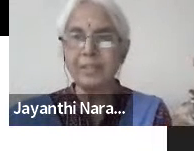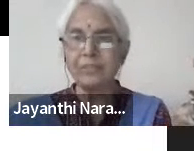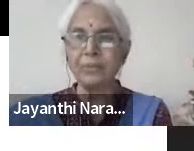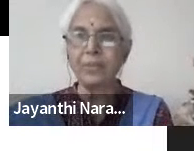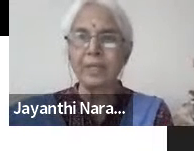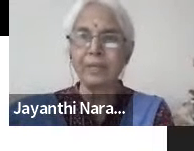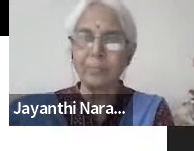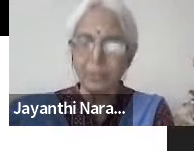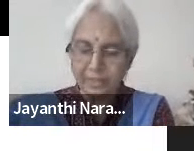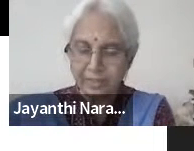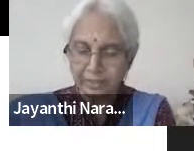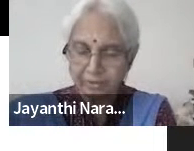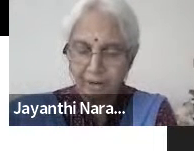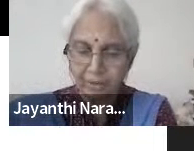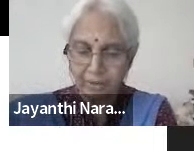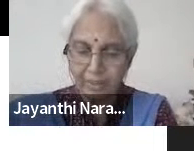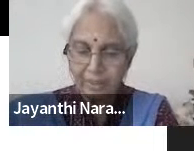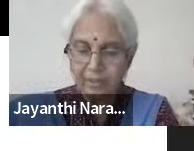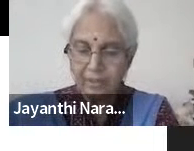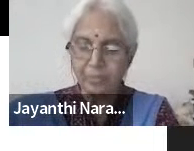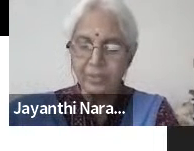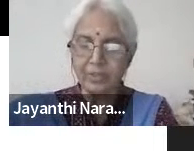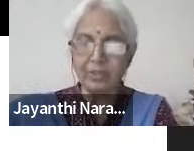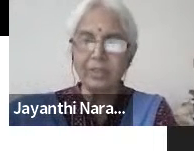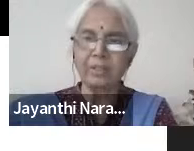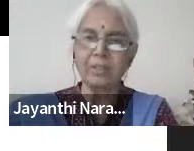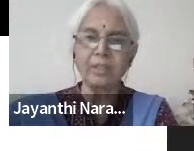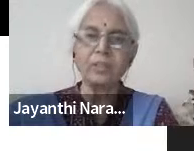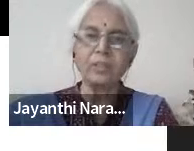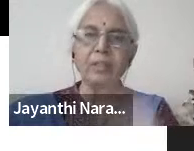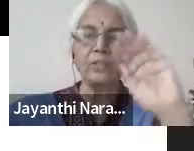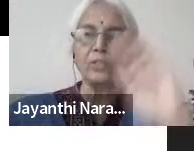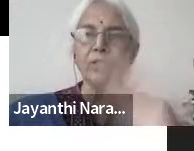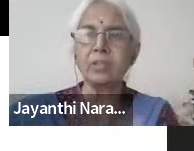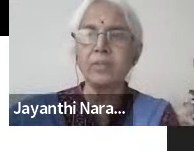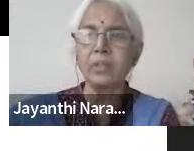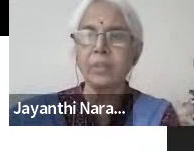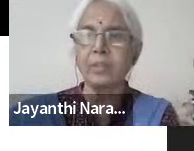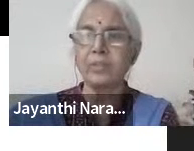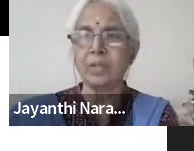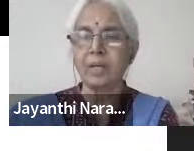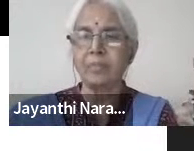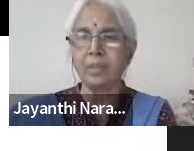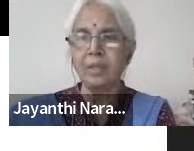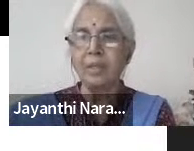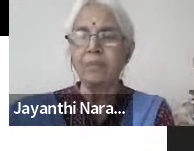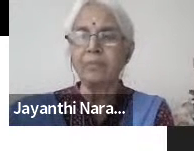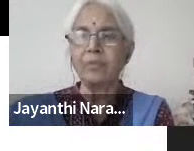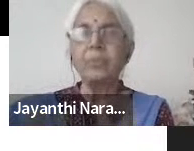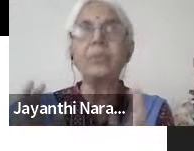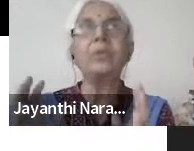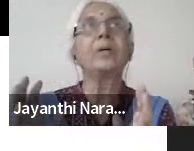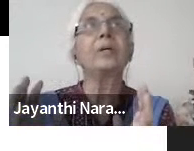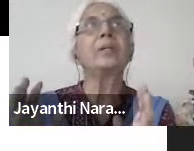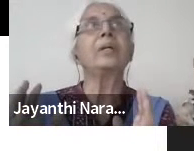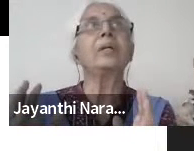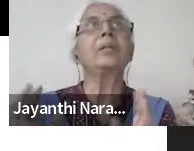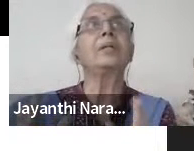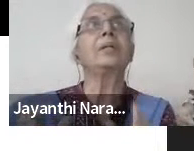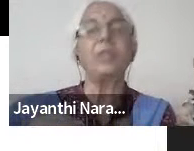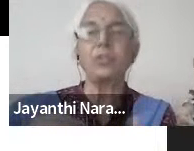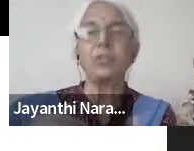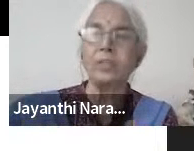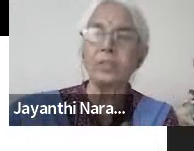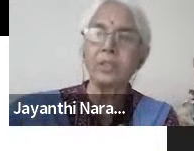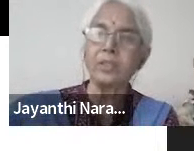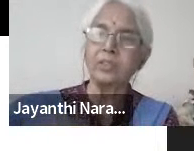The major few takeaway points I found in your presentation, the educational system, when you were describing, we found that